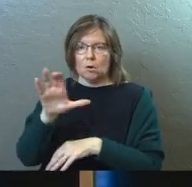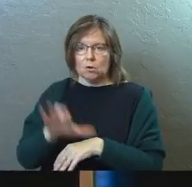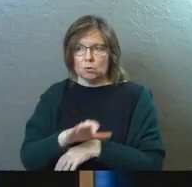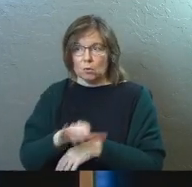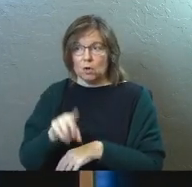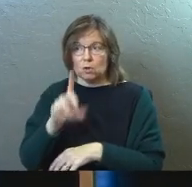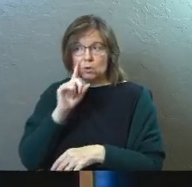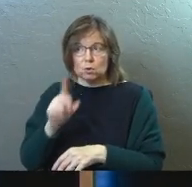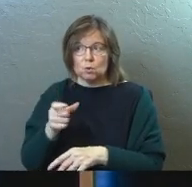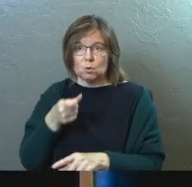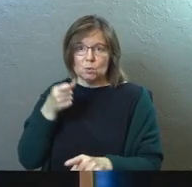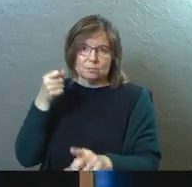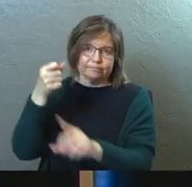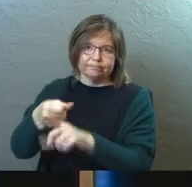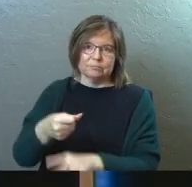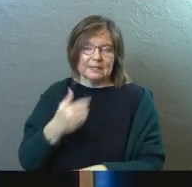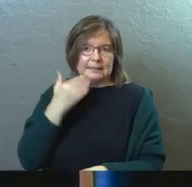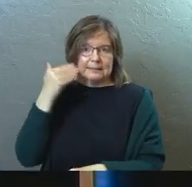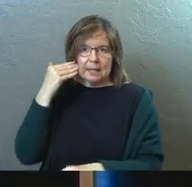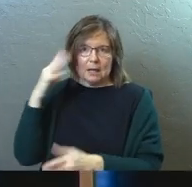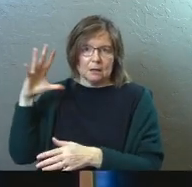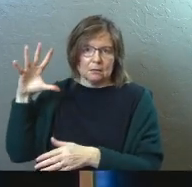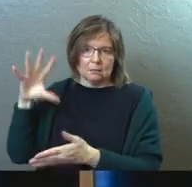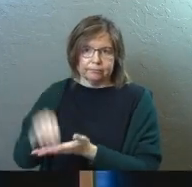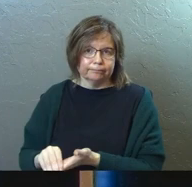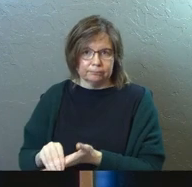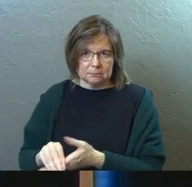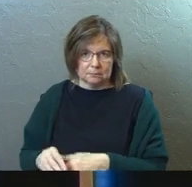That's you will strike his head.